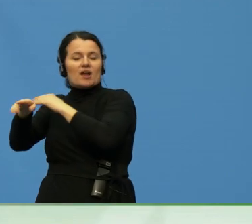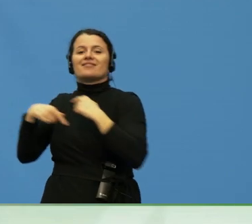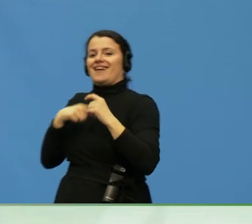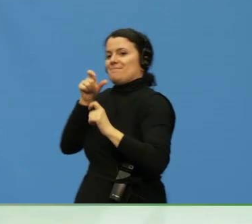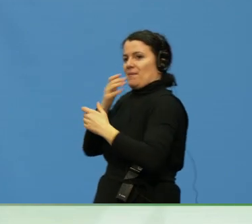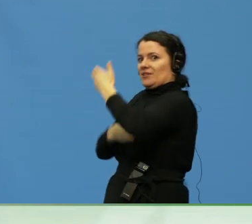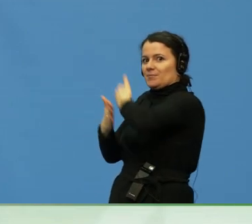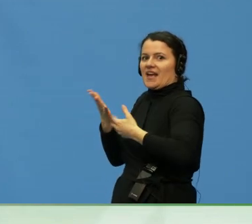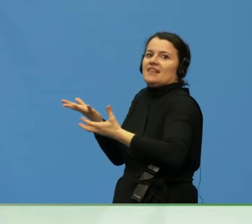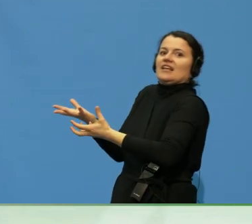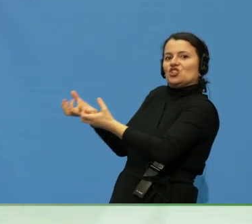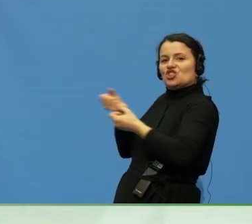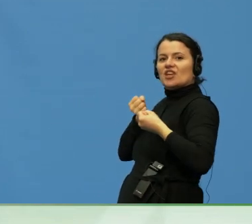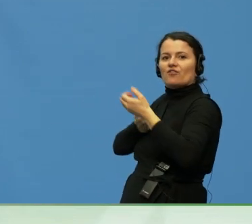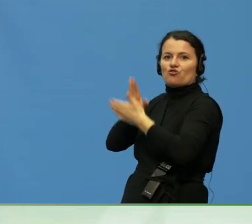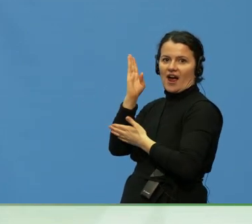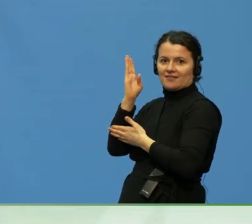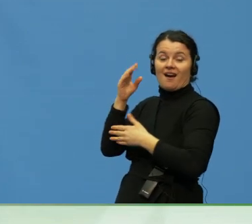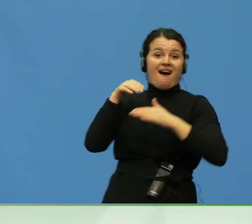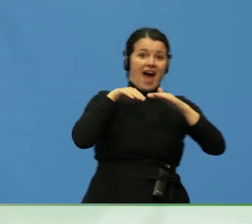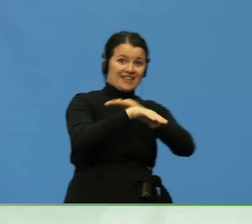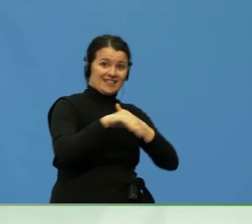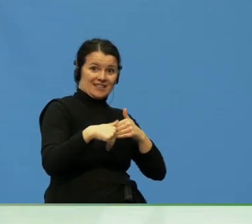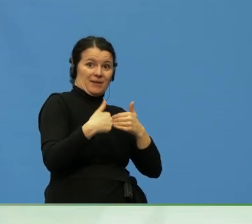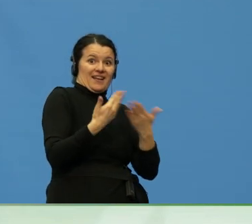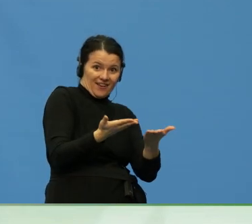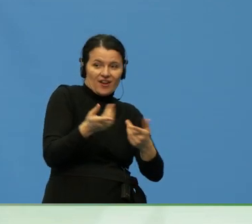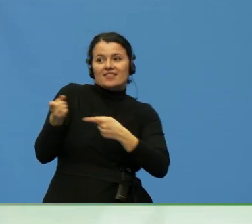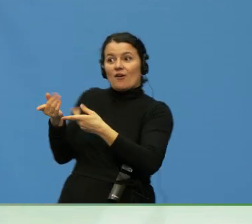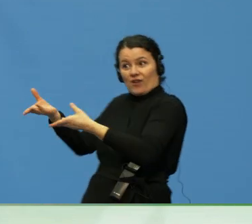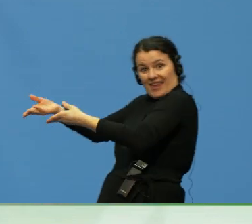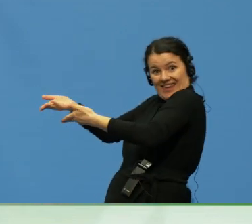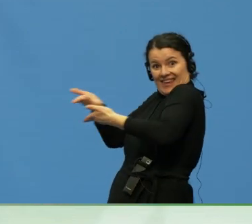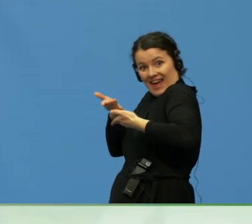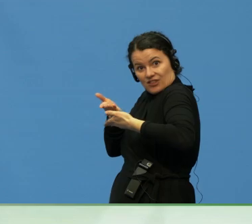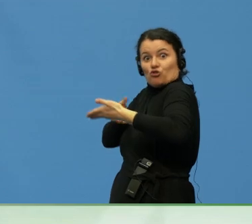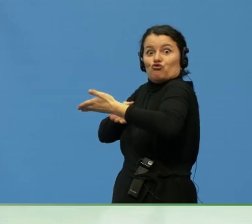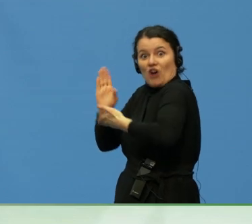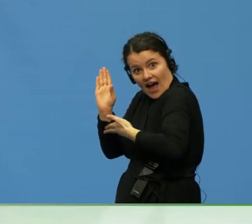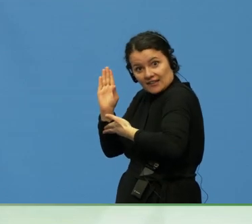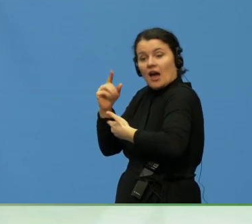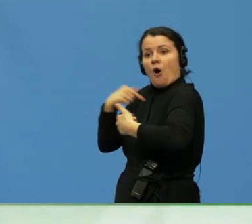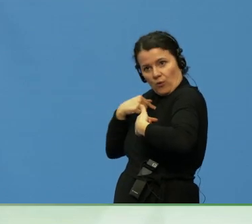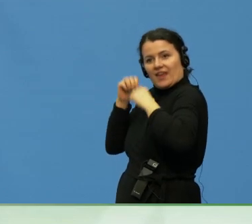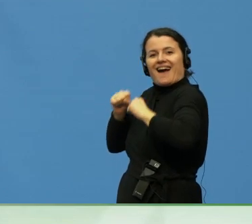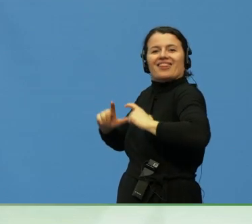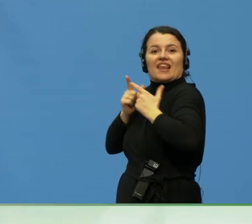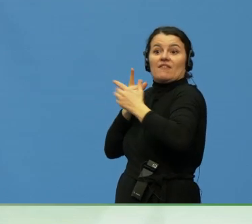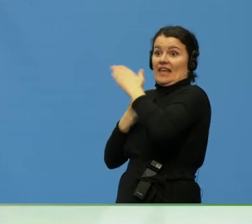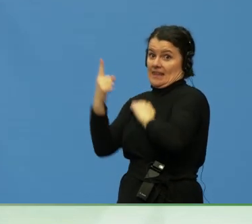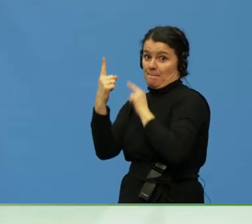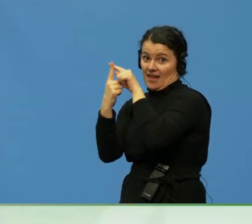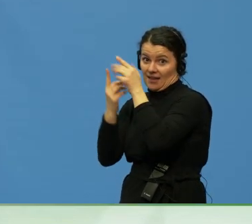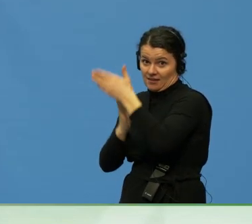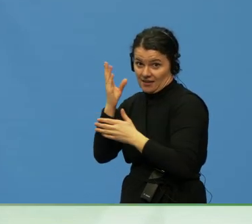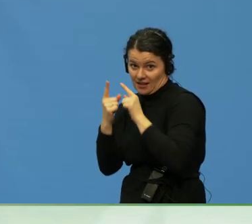that accessibility is supposed to achieve is the right for everyone with a disability to live independently and